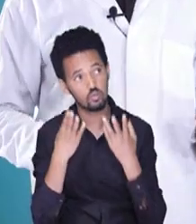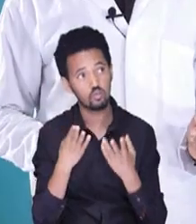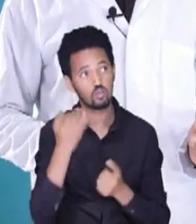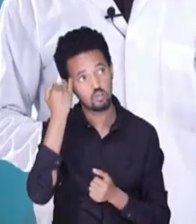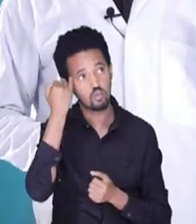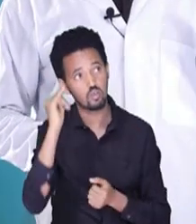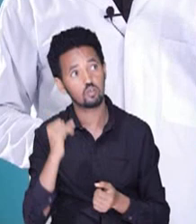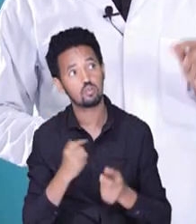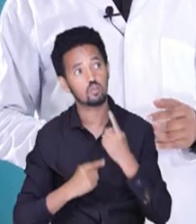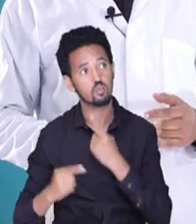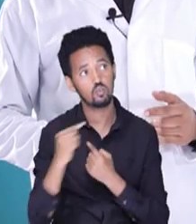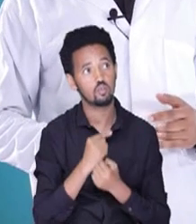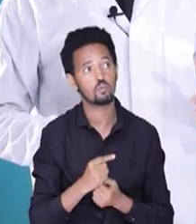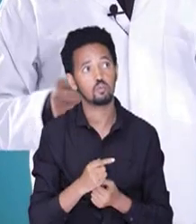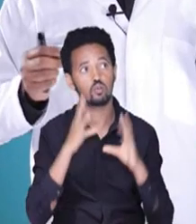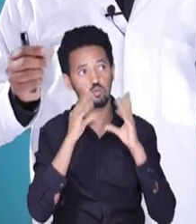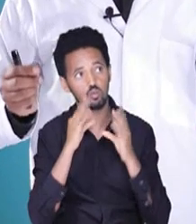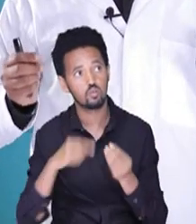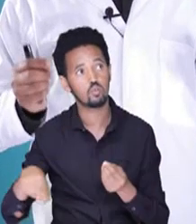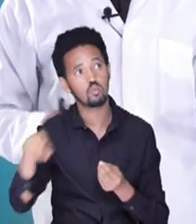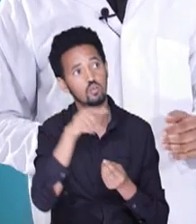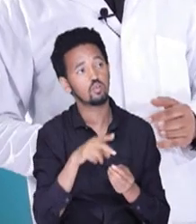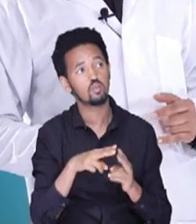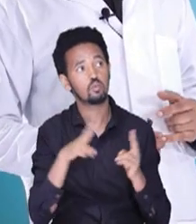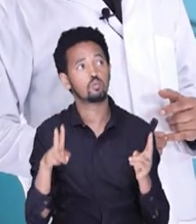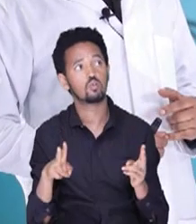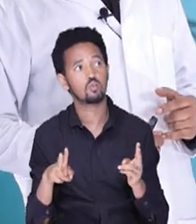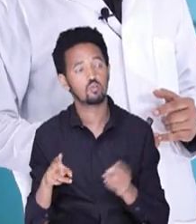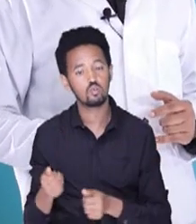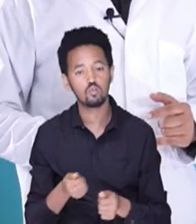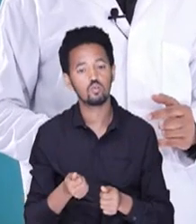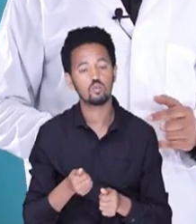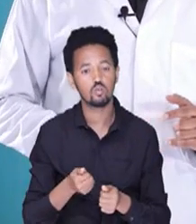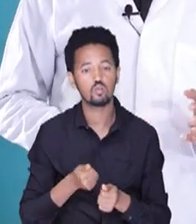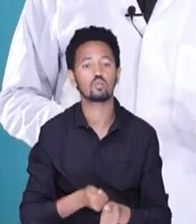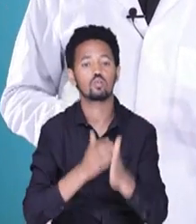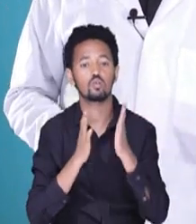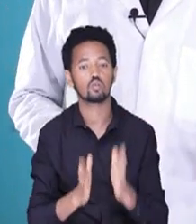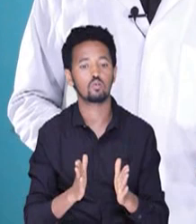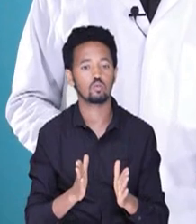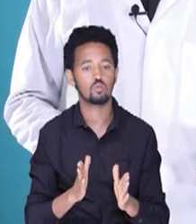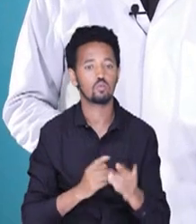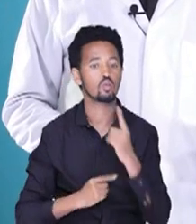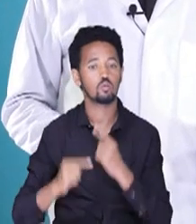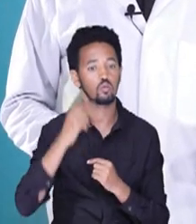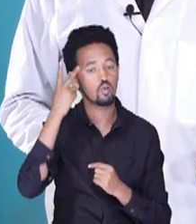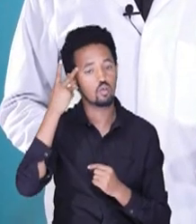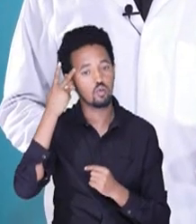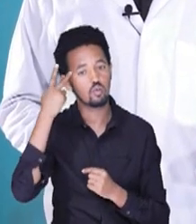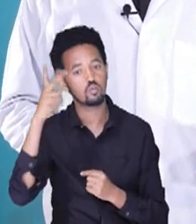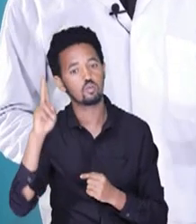many peoples, and his ideas spread by talk about them, and he was a very influential philosopher.